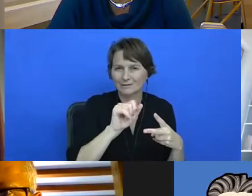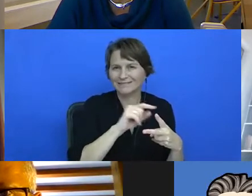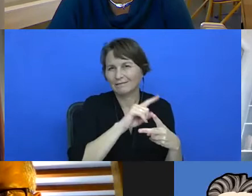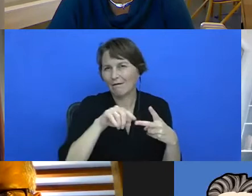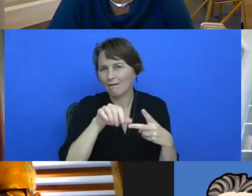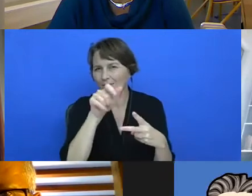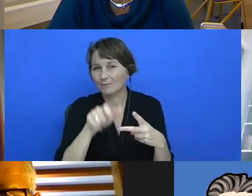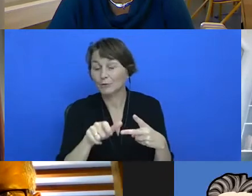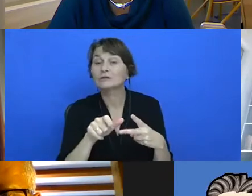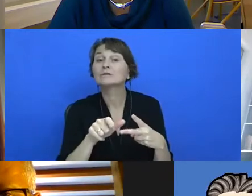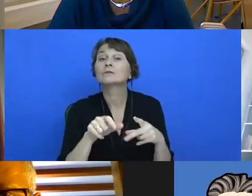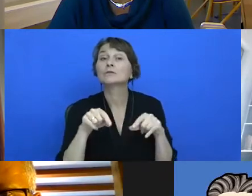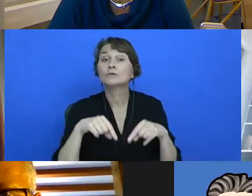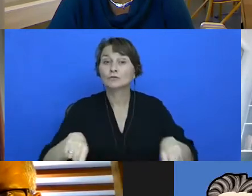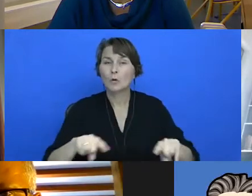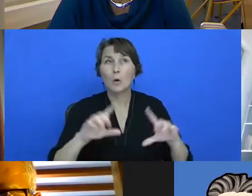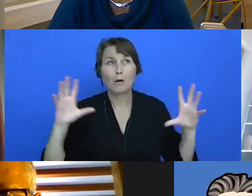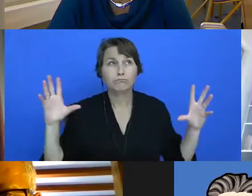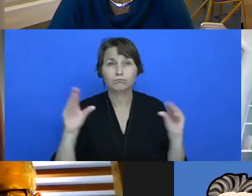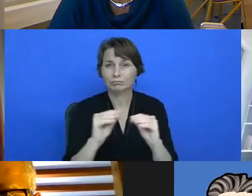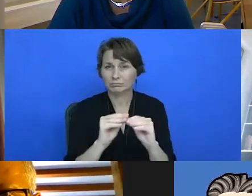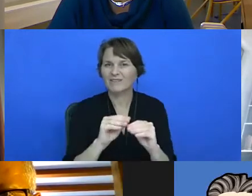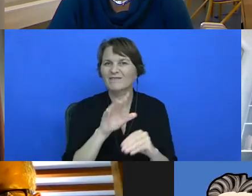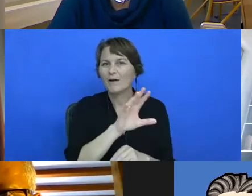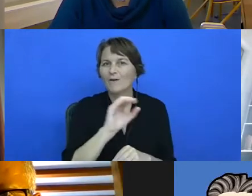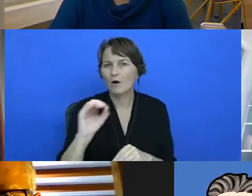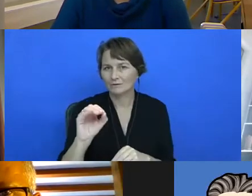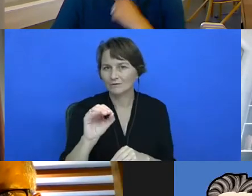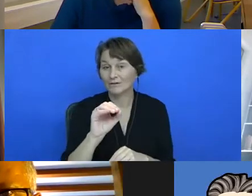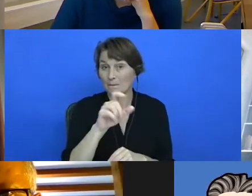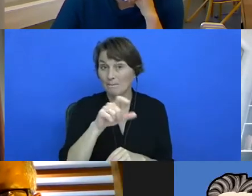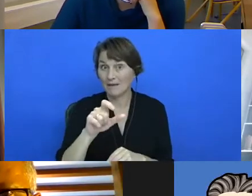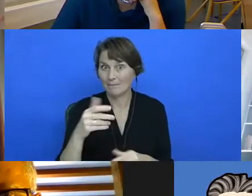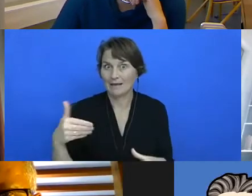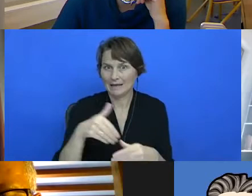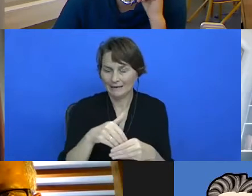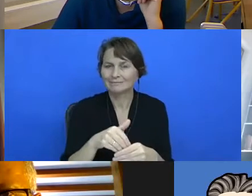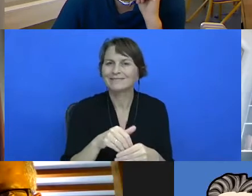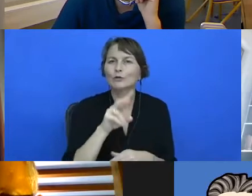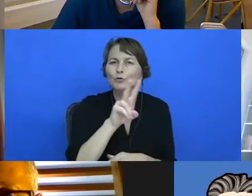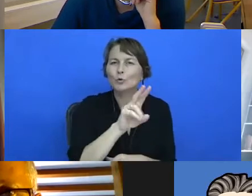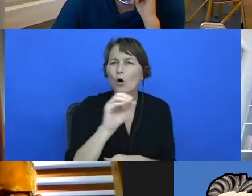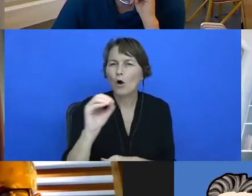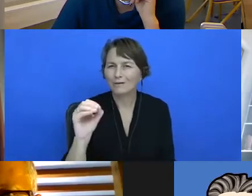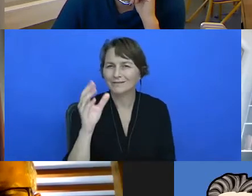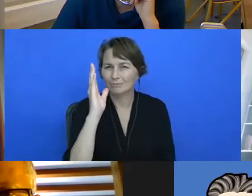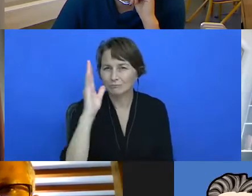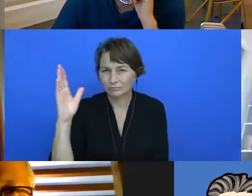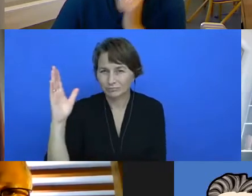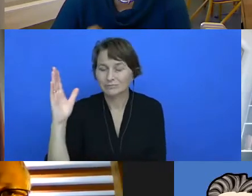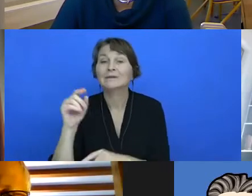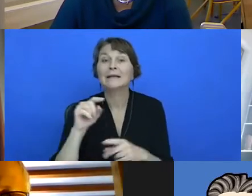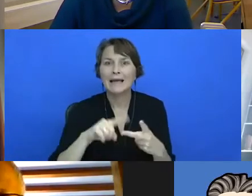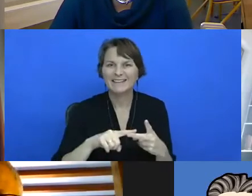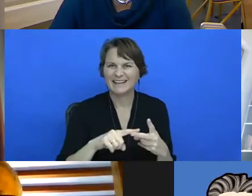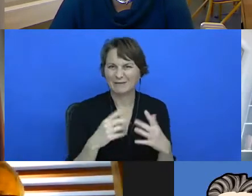and around 200 talks, which ended up being 9 parallel sessions actually that we had to run at the same time. And